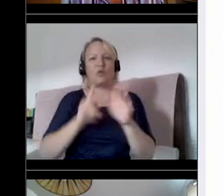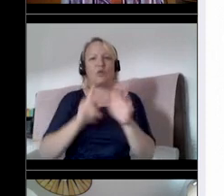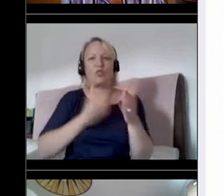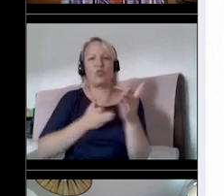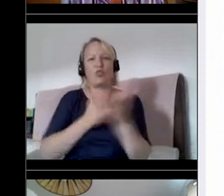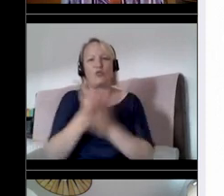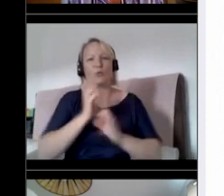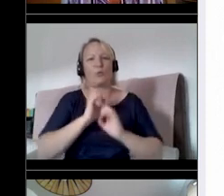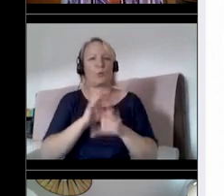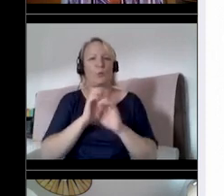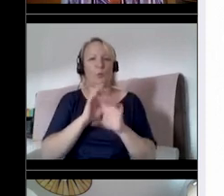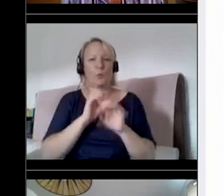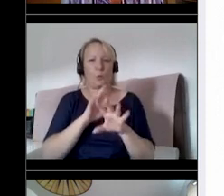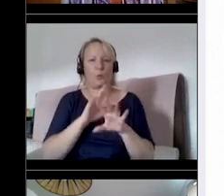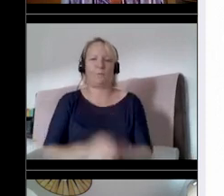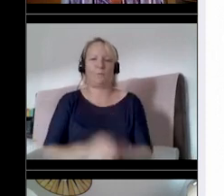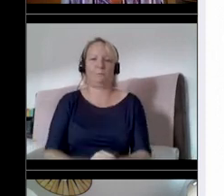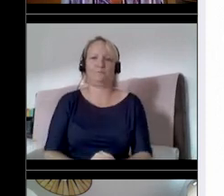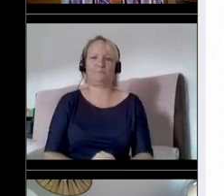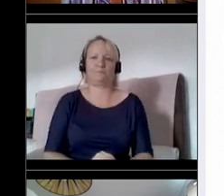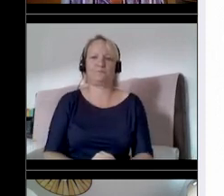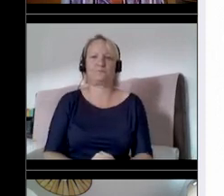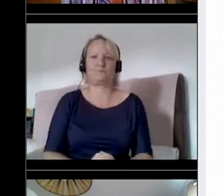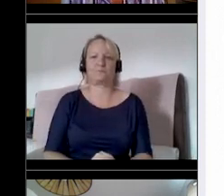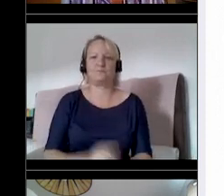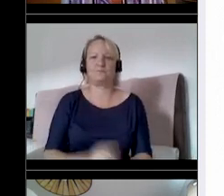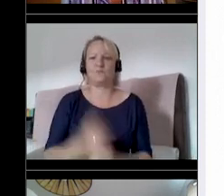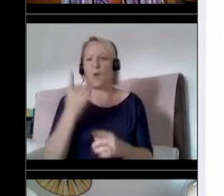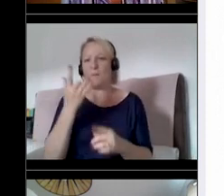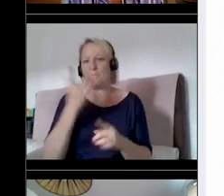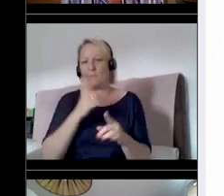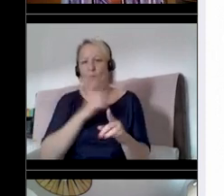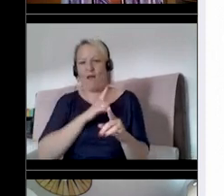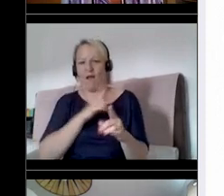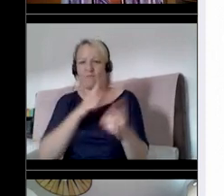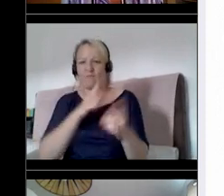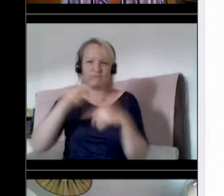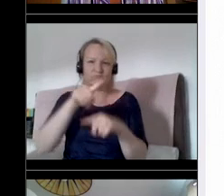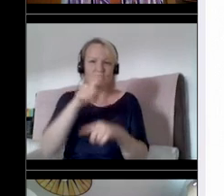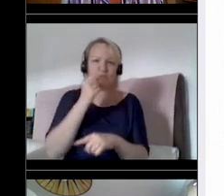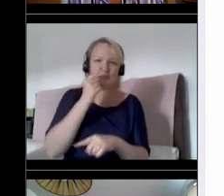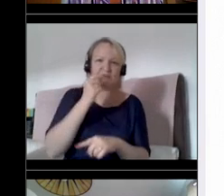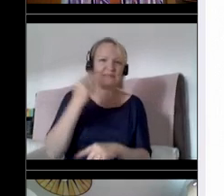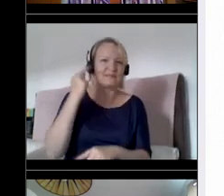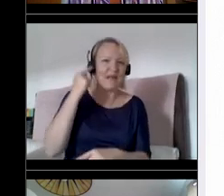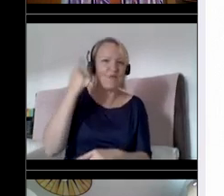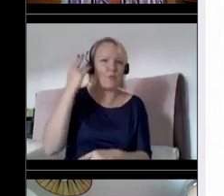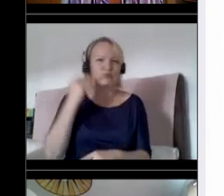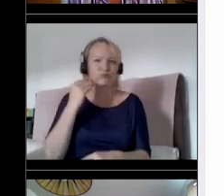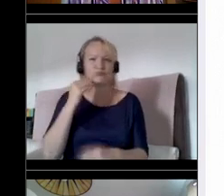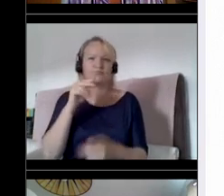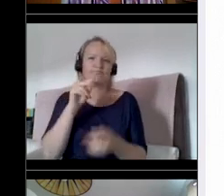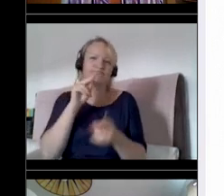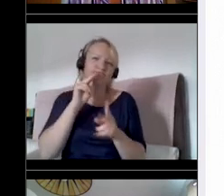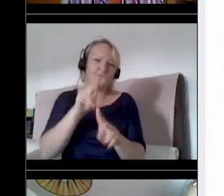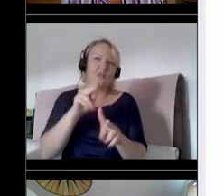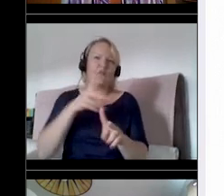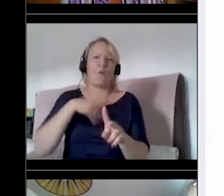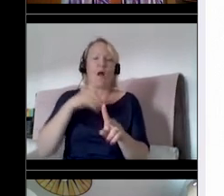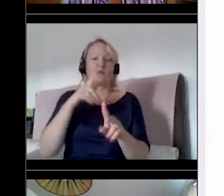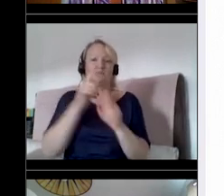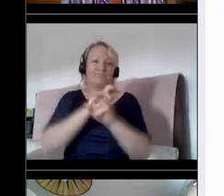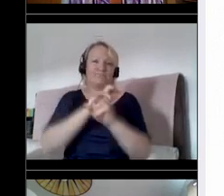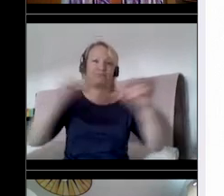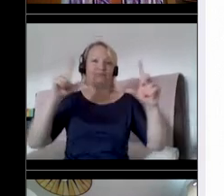providing sign language translation for those in attendance who are deaf or have hearing impairments. Should you wish to expand the view of the